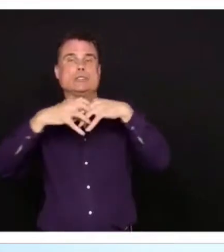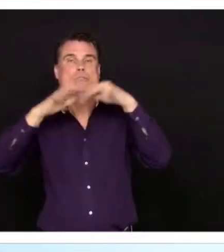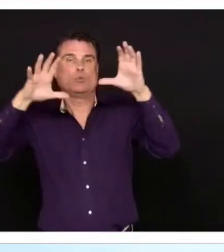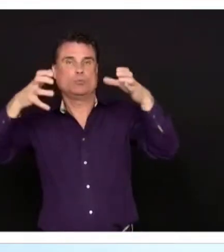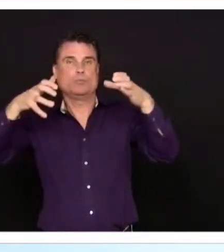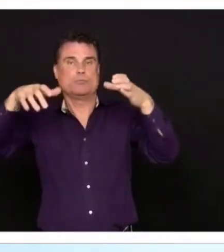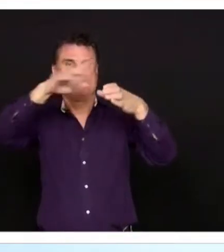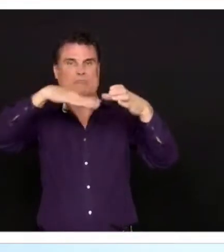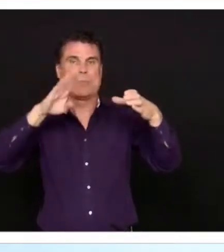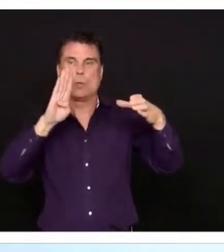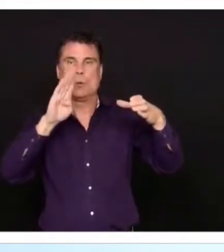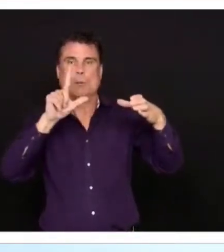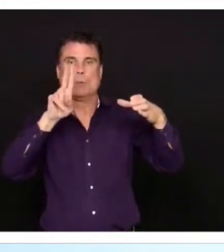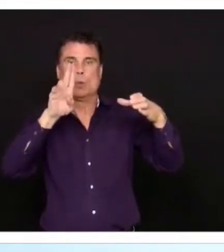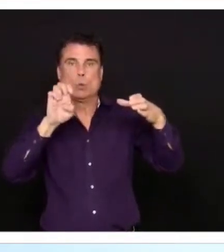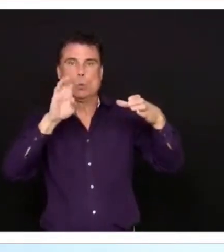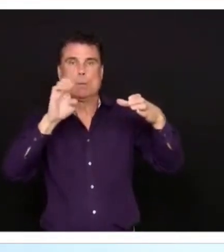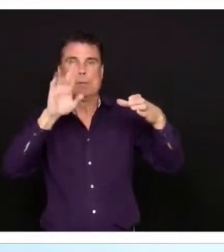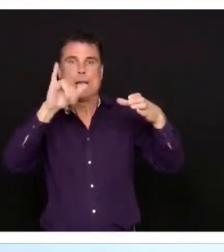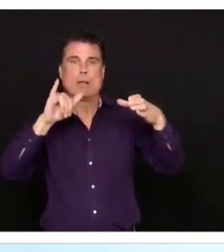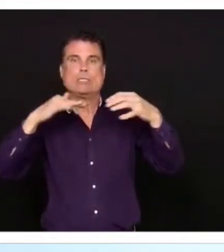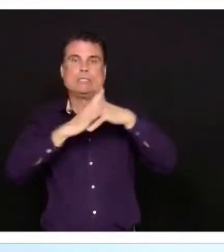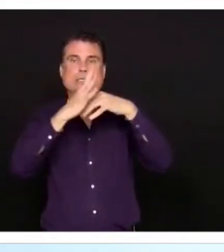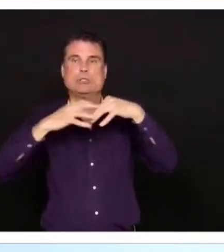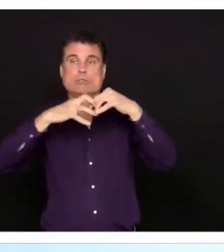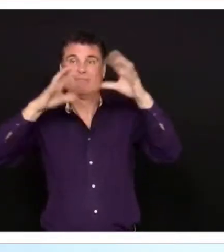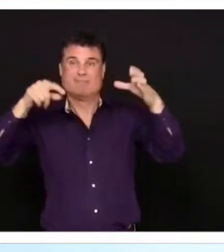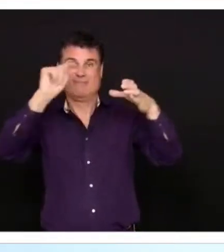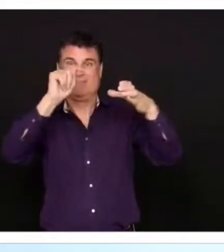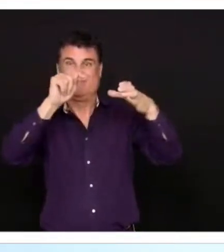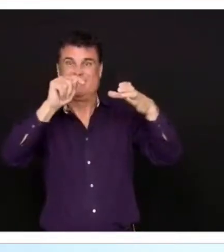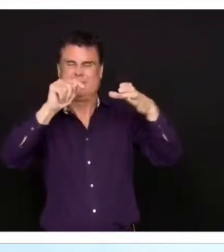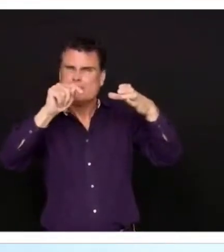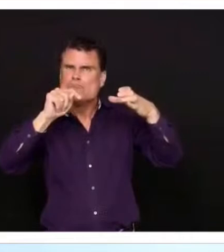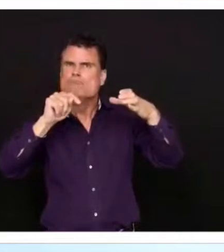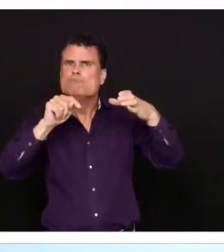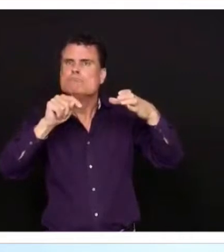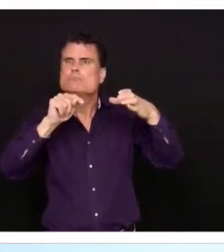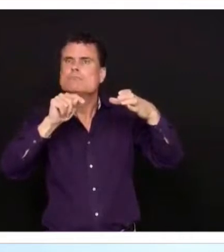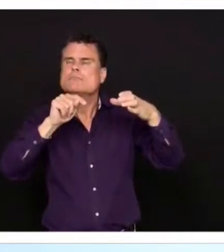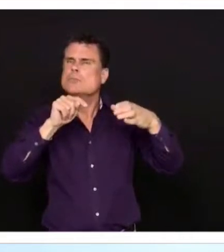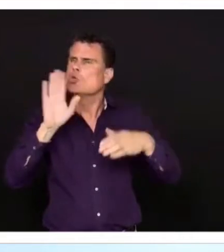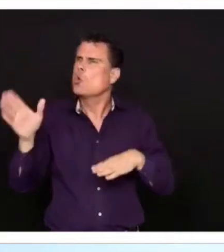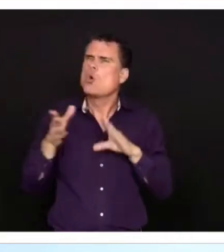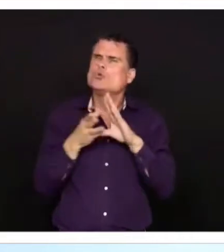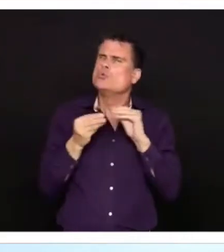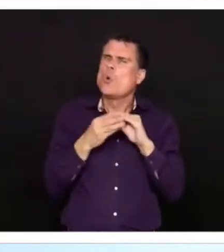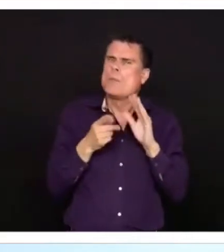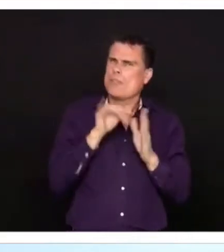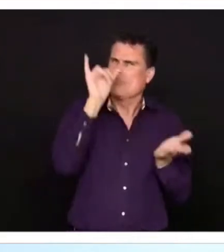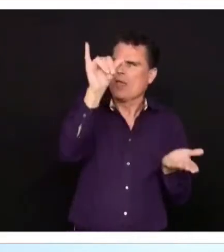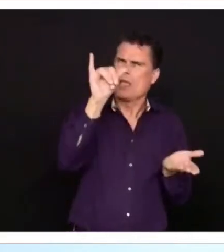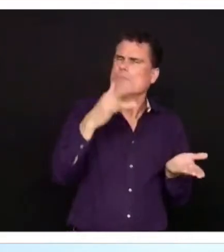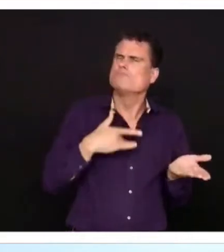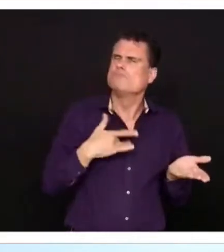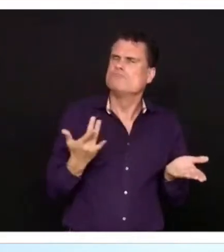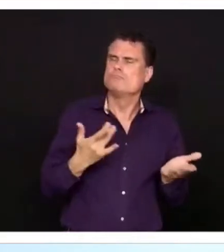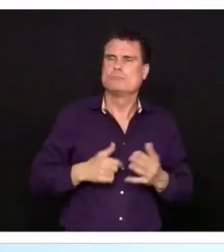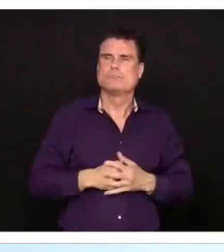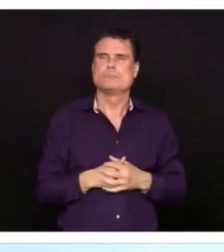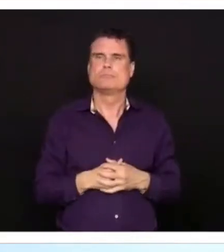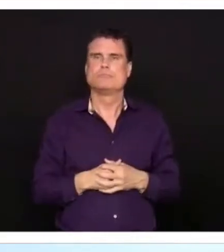moving forward in terms of lifting restrictions? Yeah, so the north, like all of us,